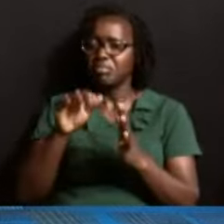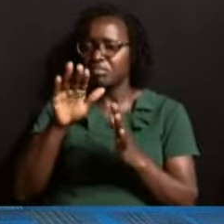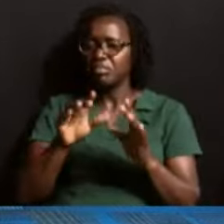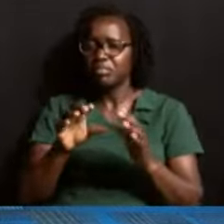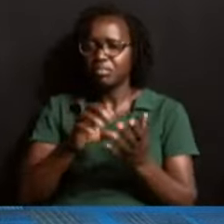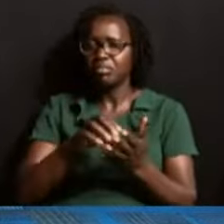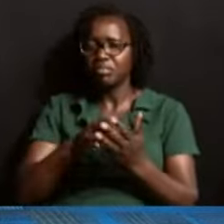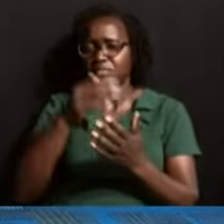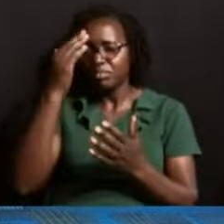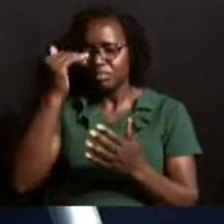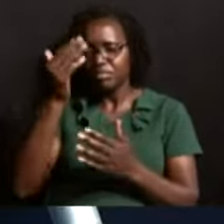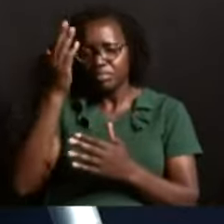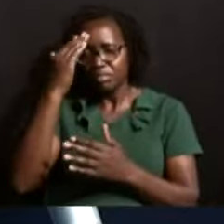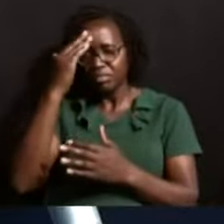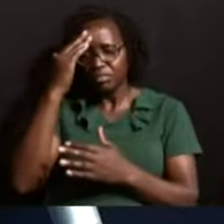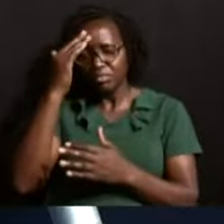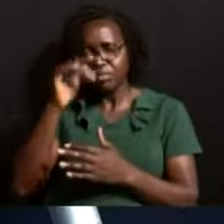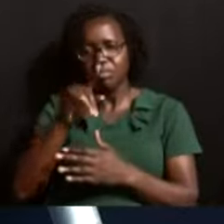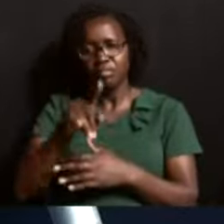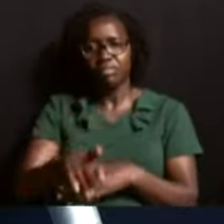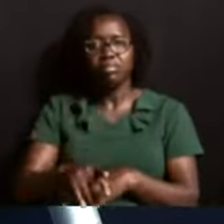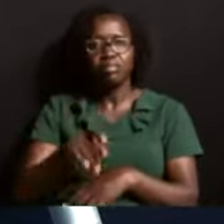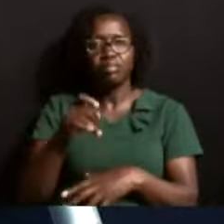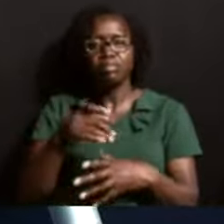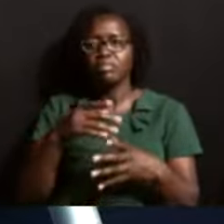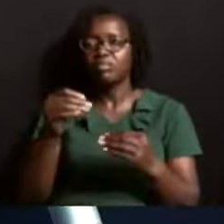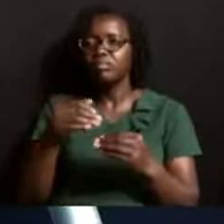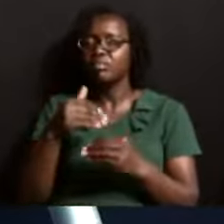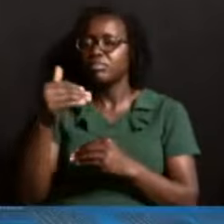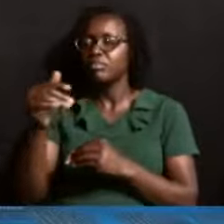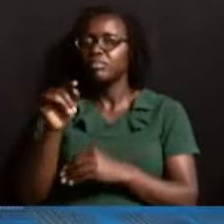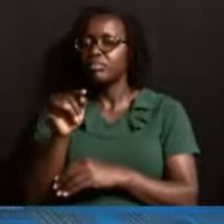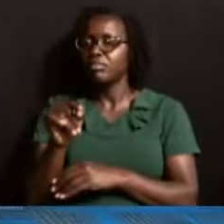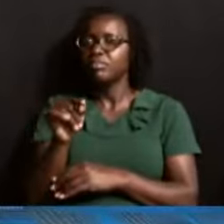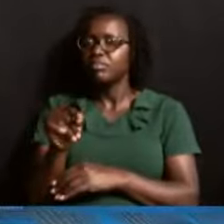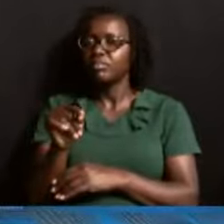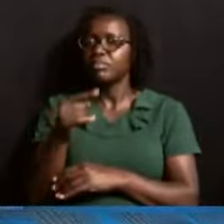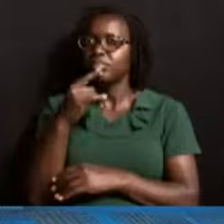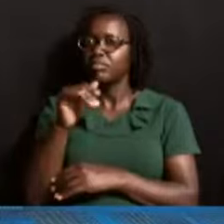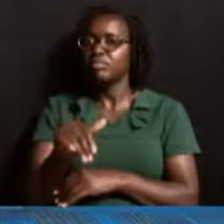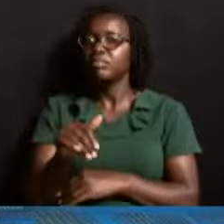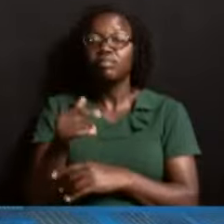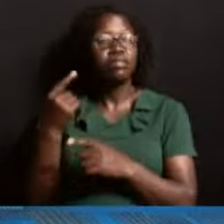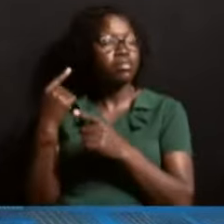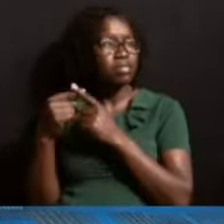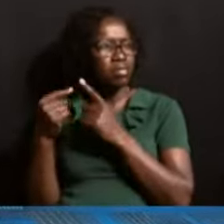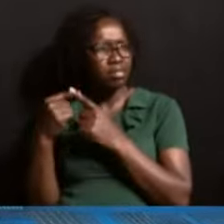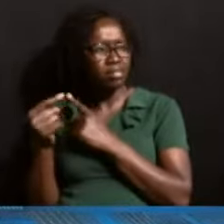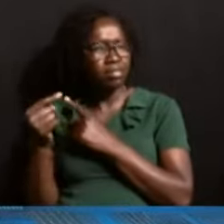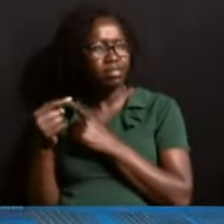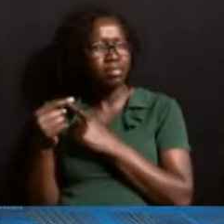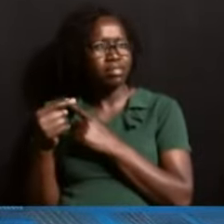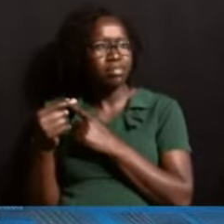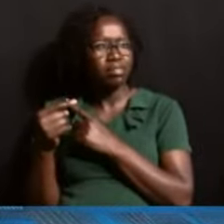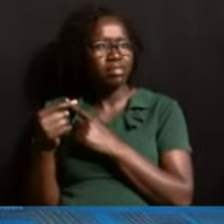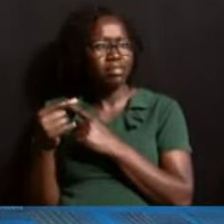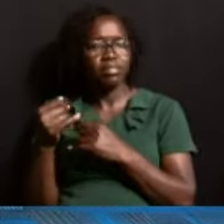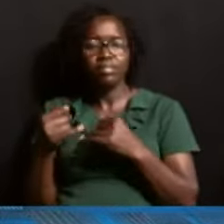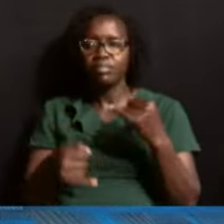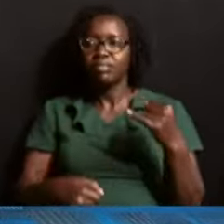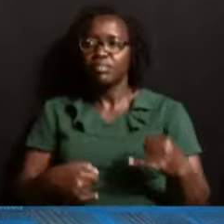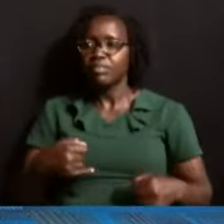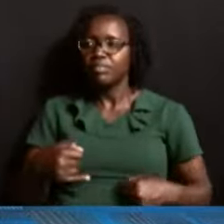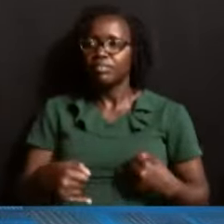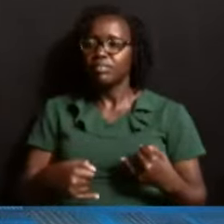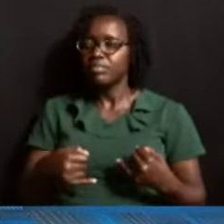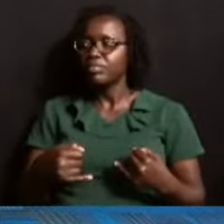because he knows you need to go to the next point in order to experience joy